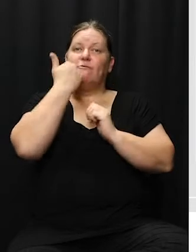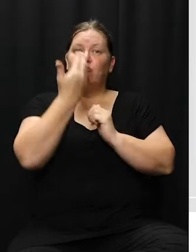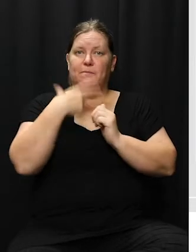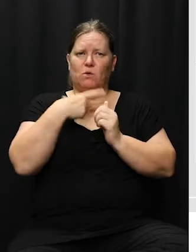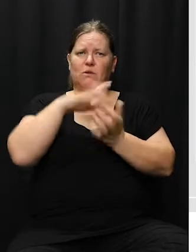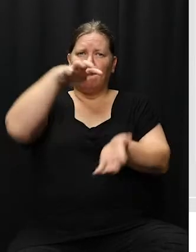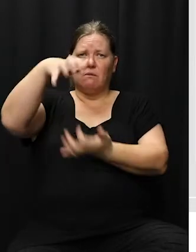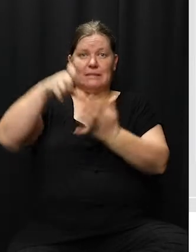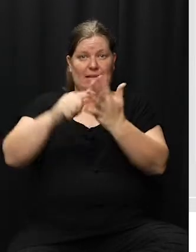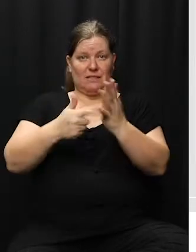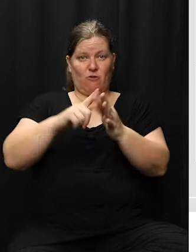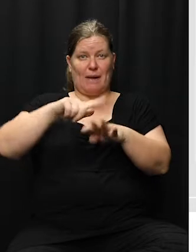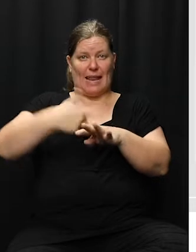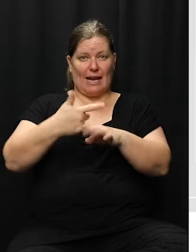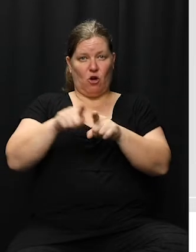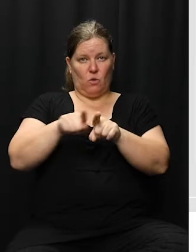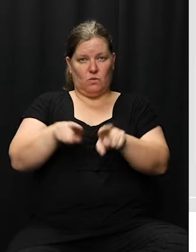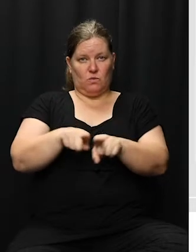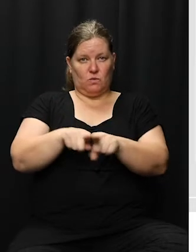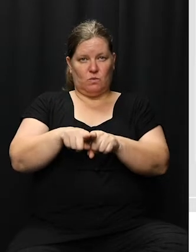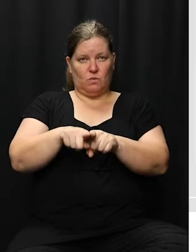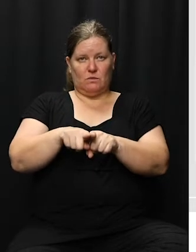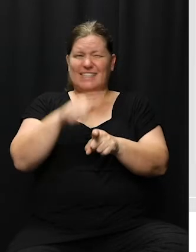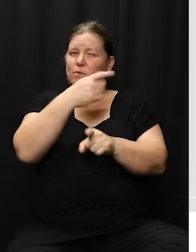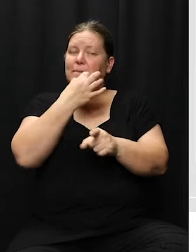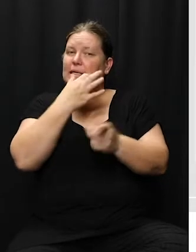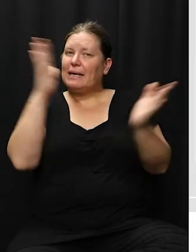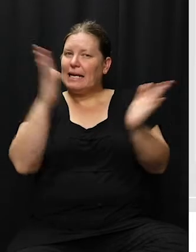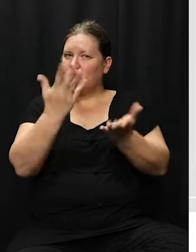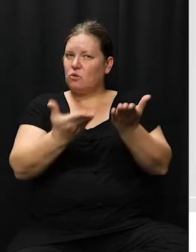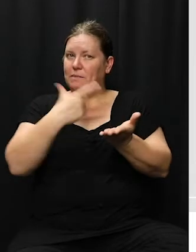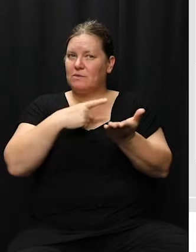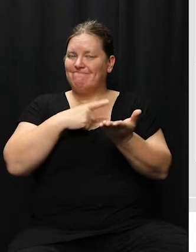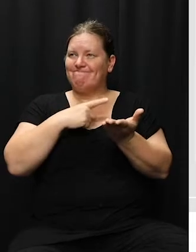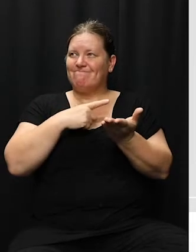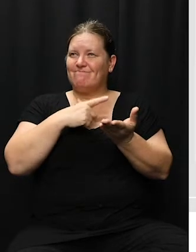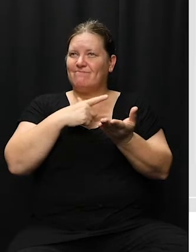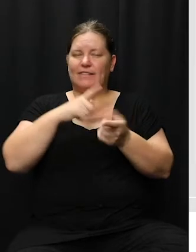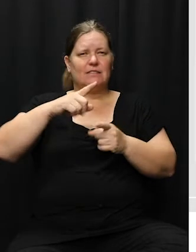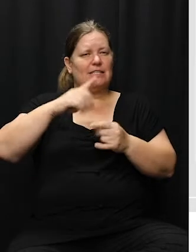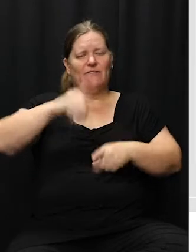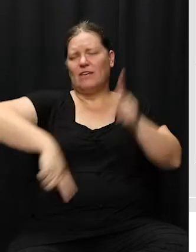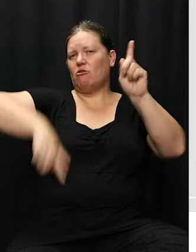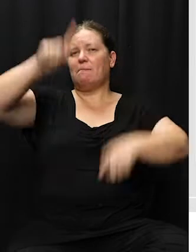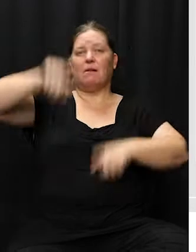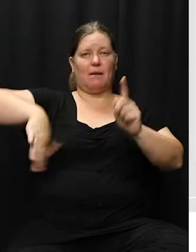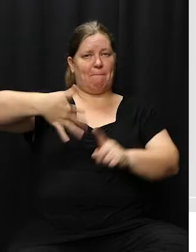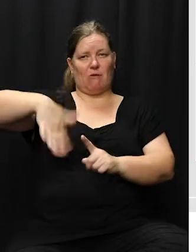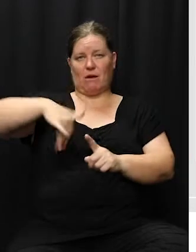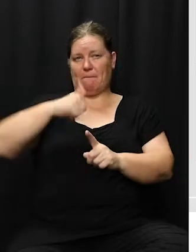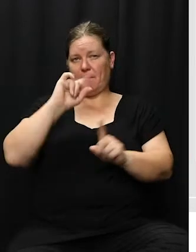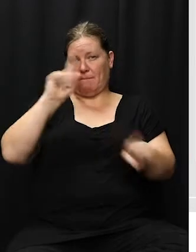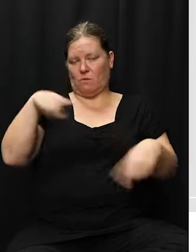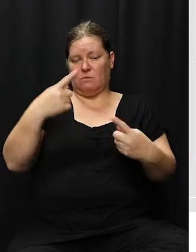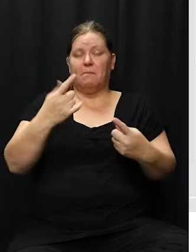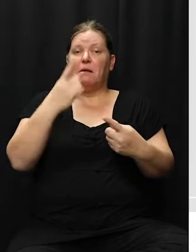So, most of the data will be from late learners as well. It's hard to compare because I know there's